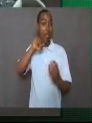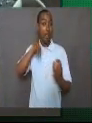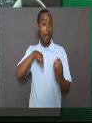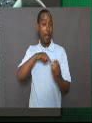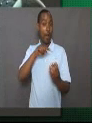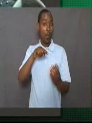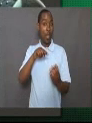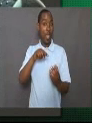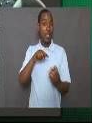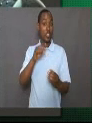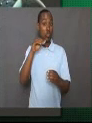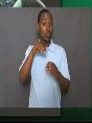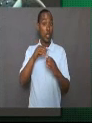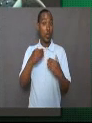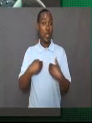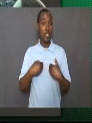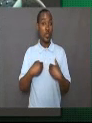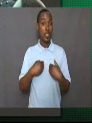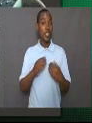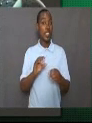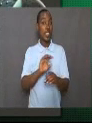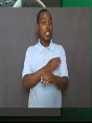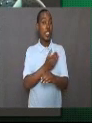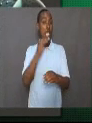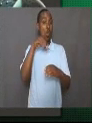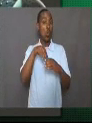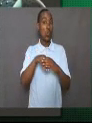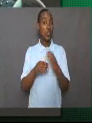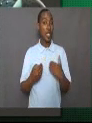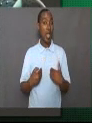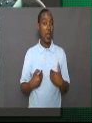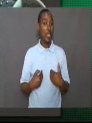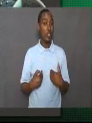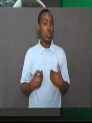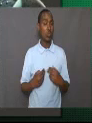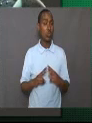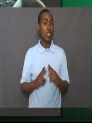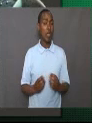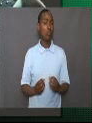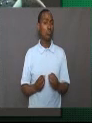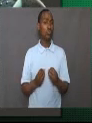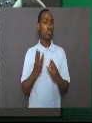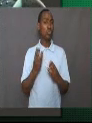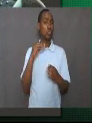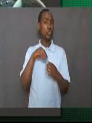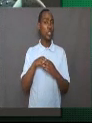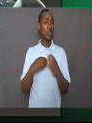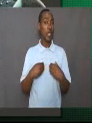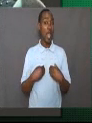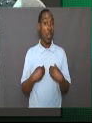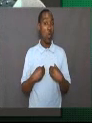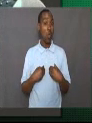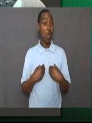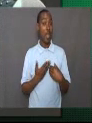all cells. They have a folded inner membrane that provides